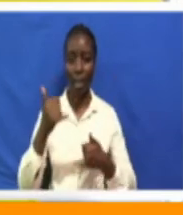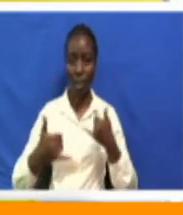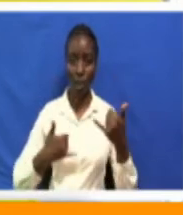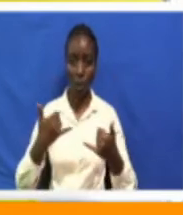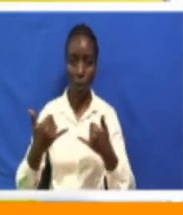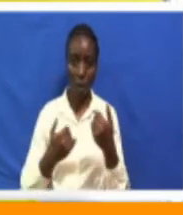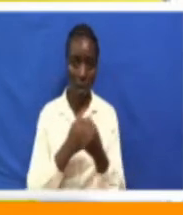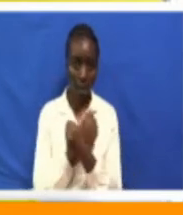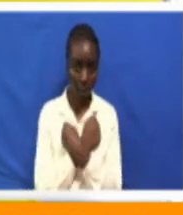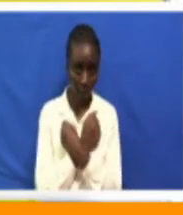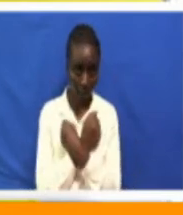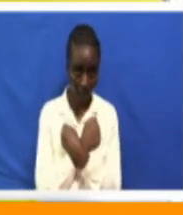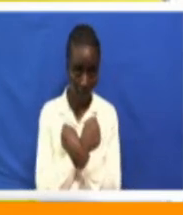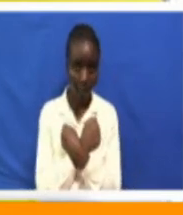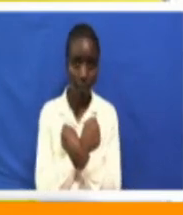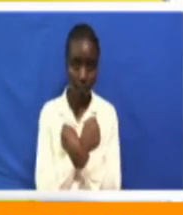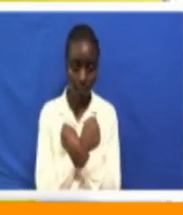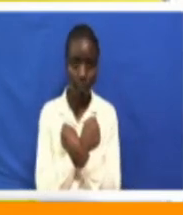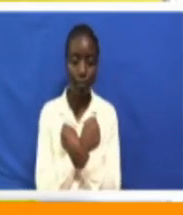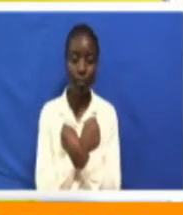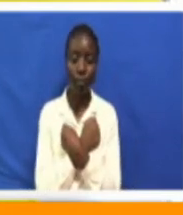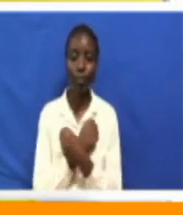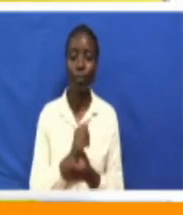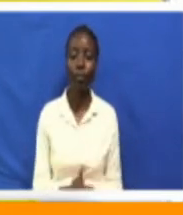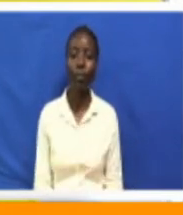in an ascending